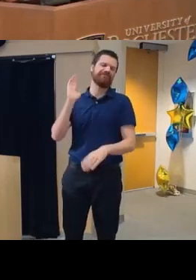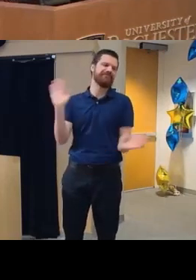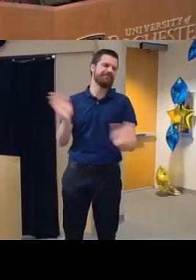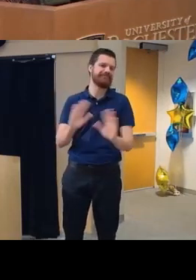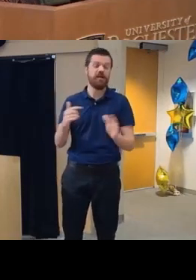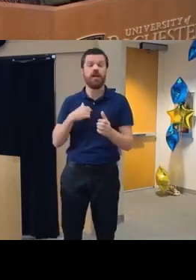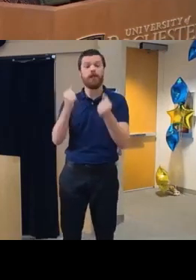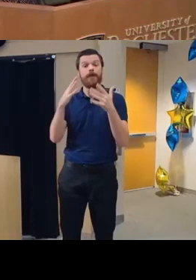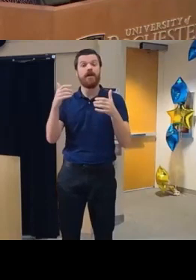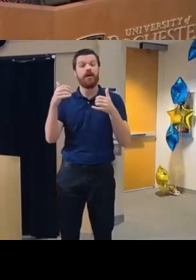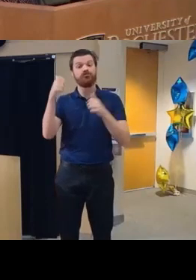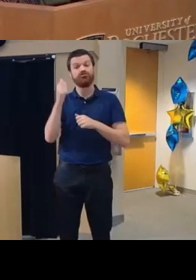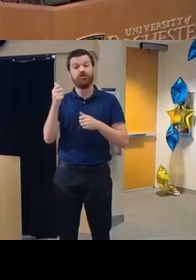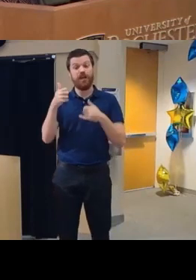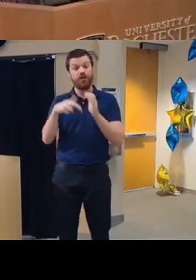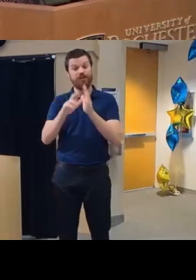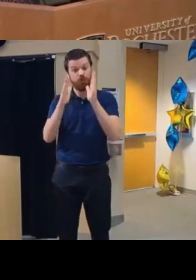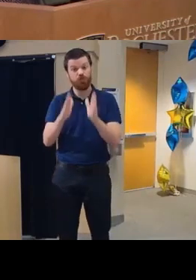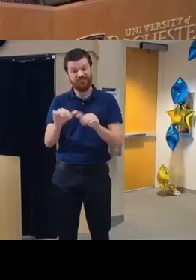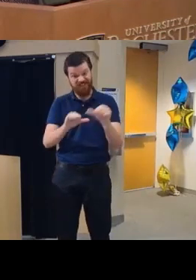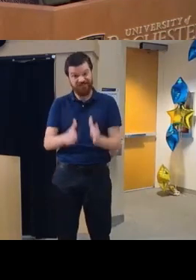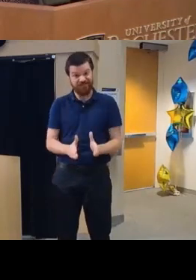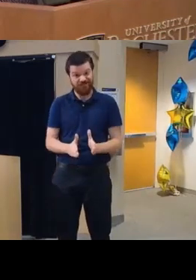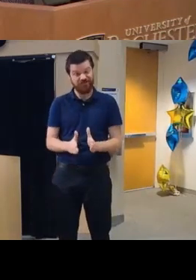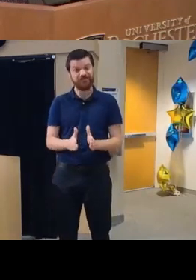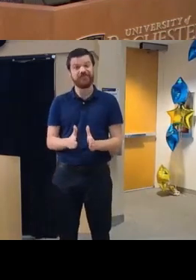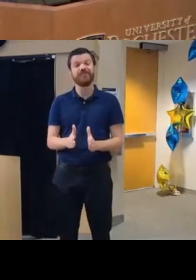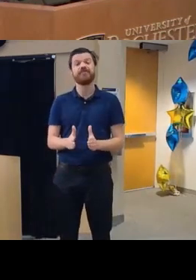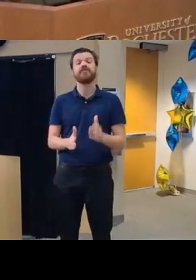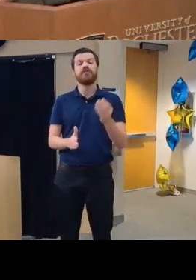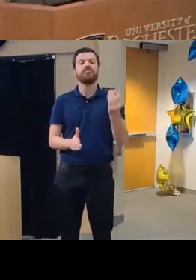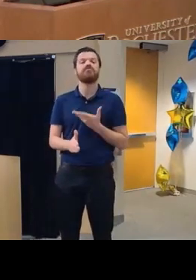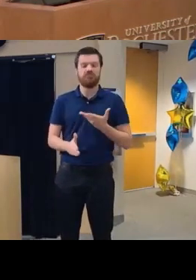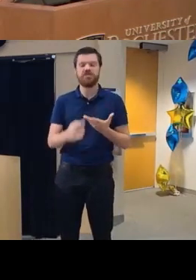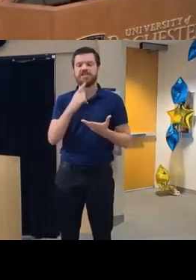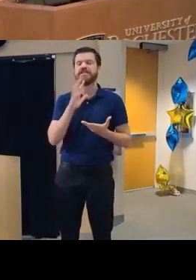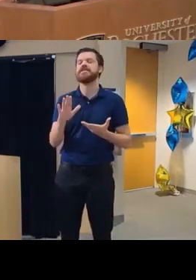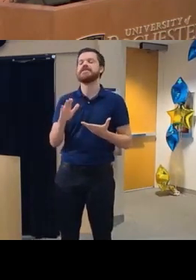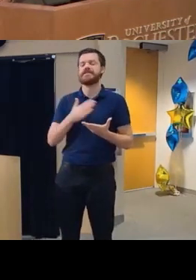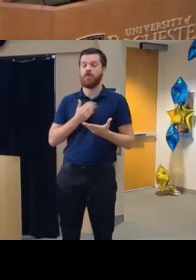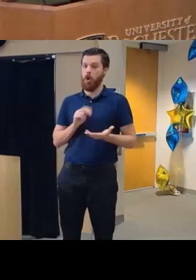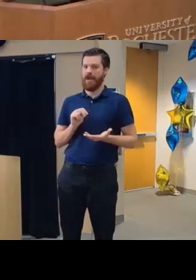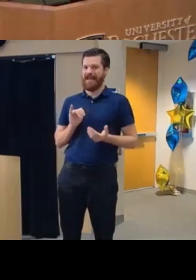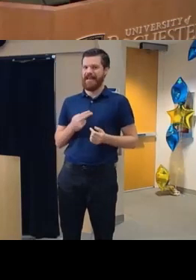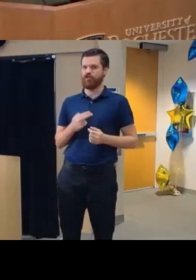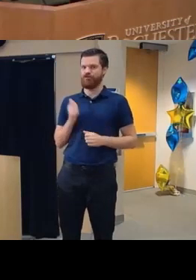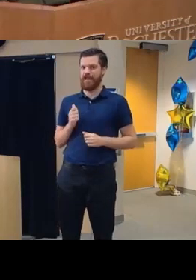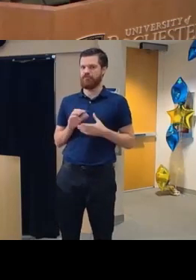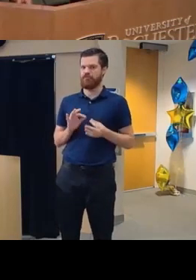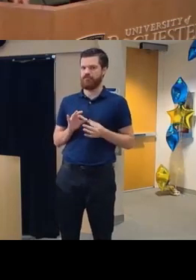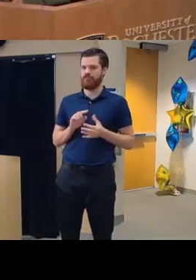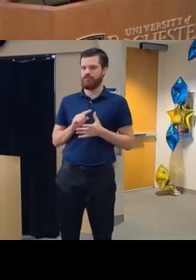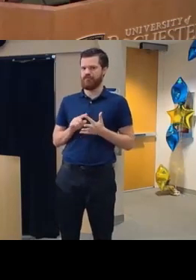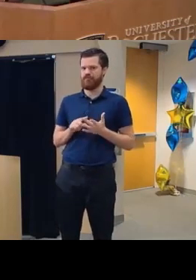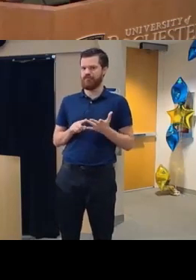lots of grant reviewers, actually, you know, scientists come back and say that on my own NIH grant. So I think